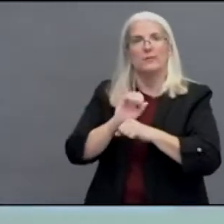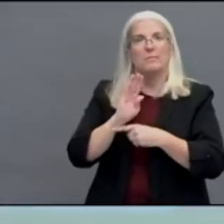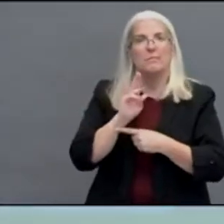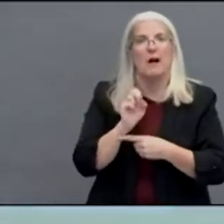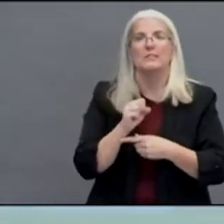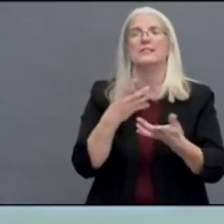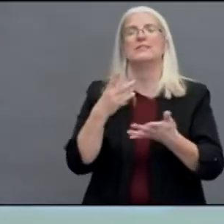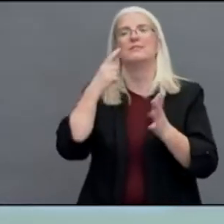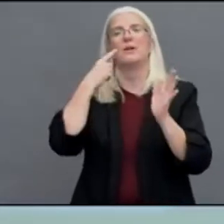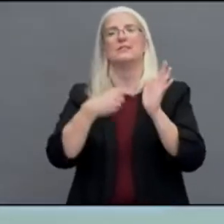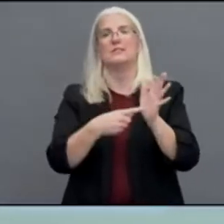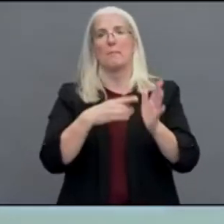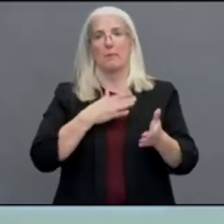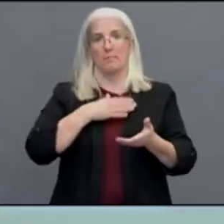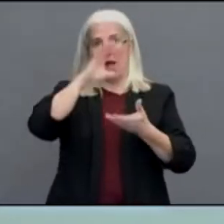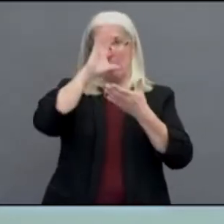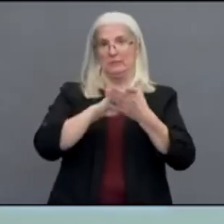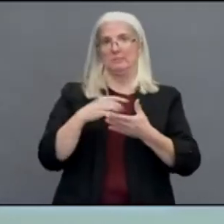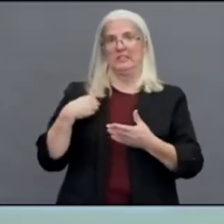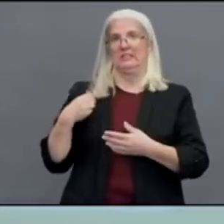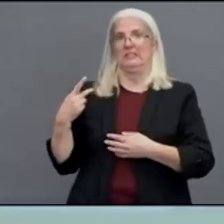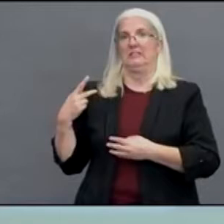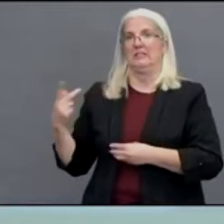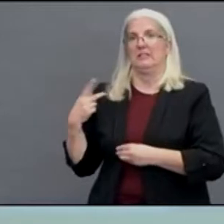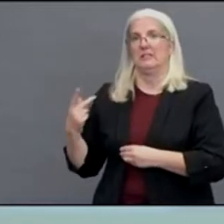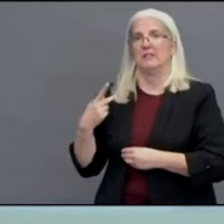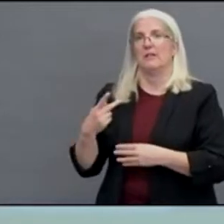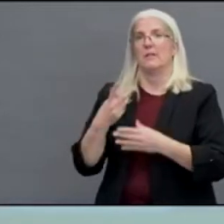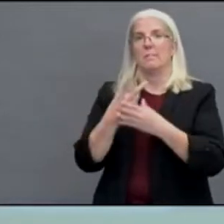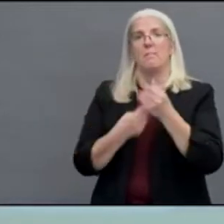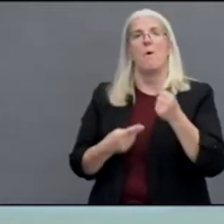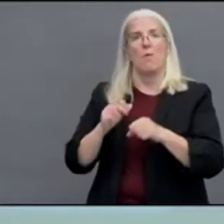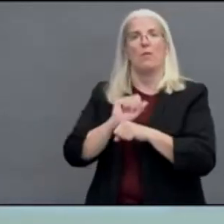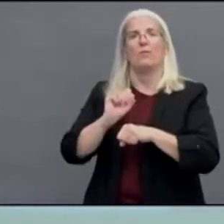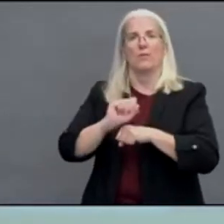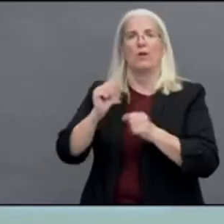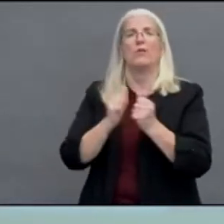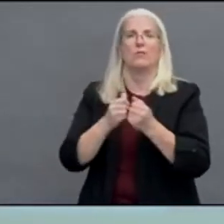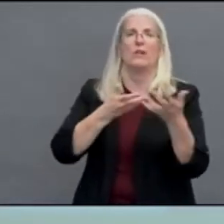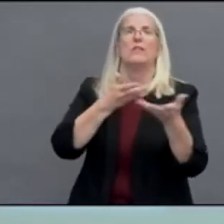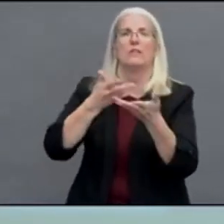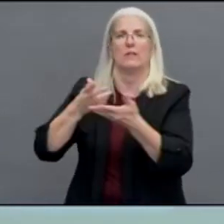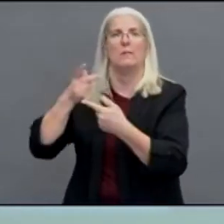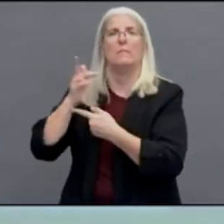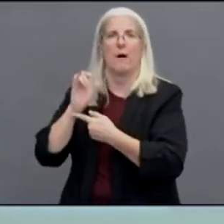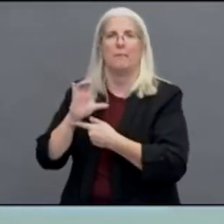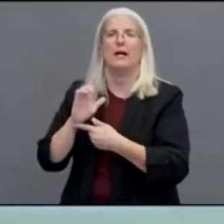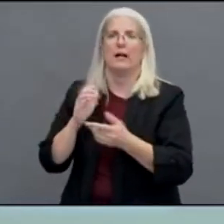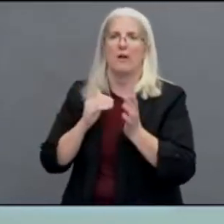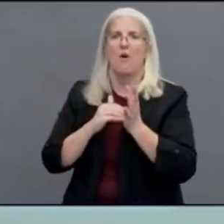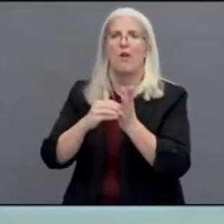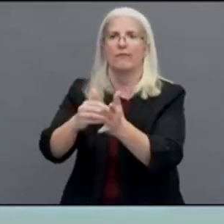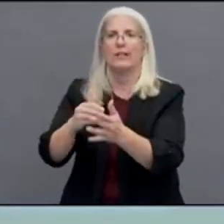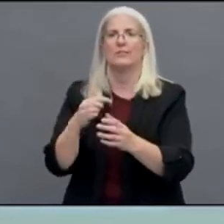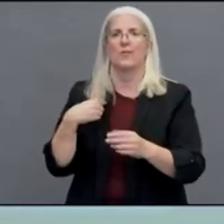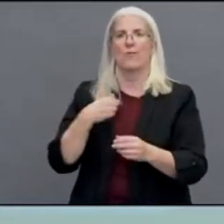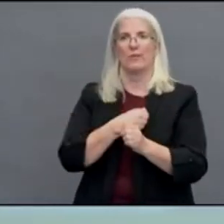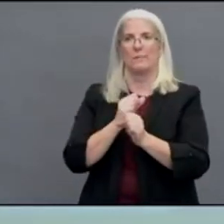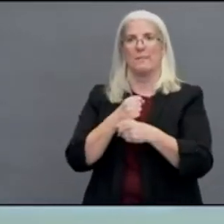workers, and we make sure that we do everything within our power to keep not just ourselves safe, but also our children and